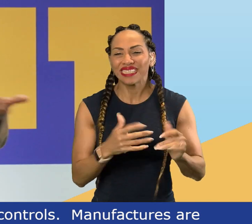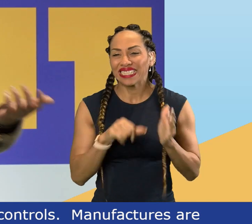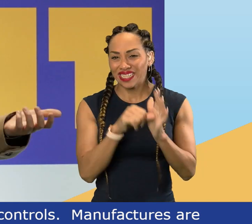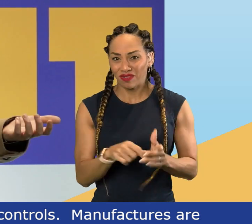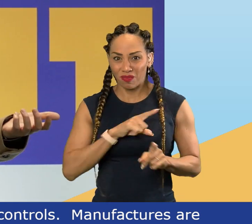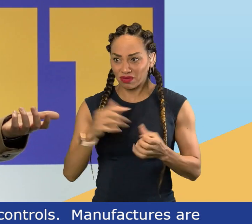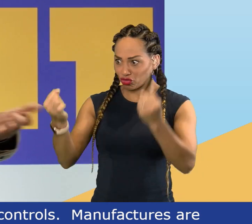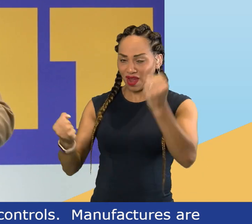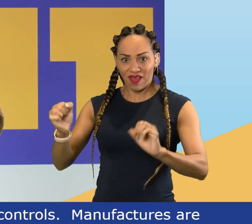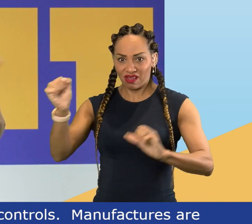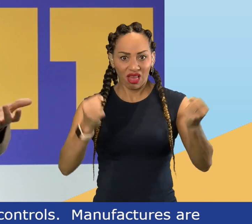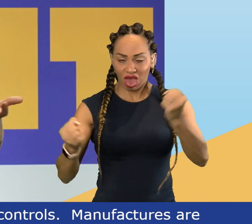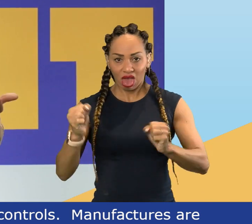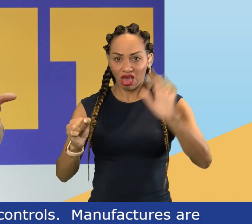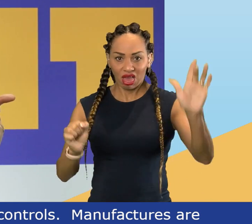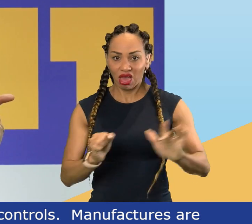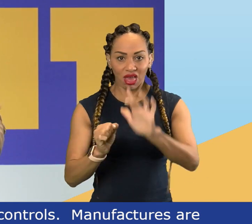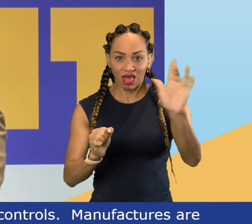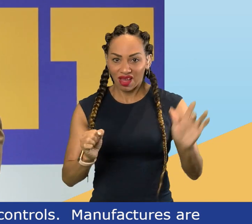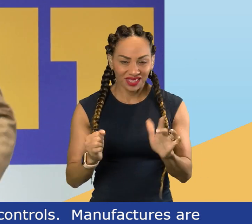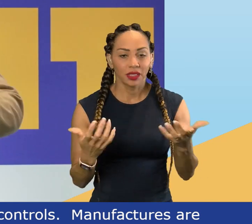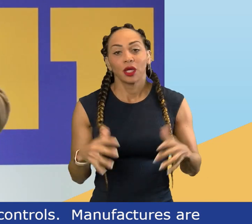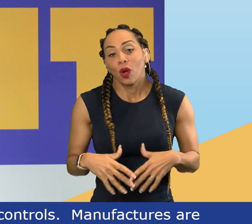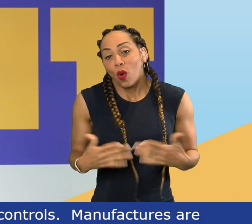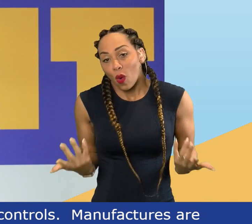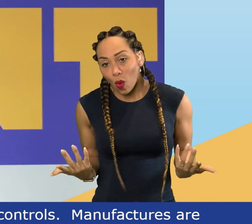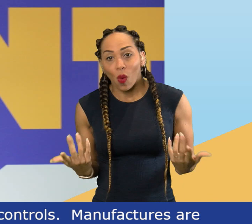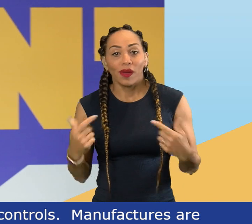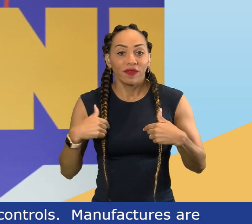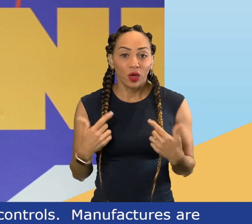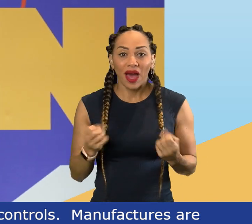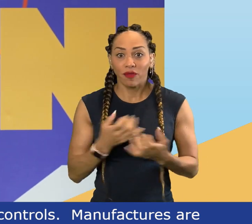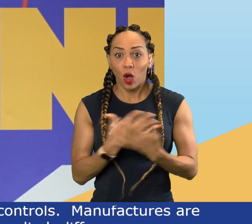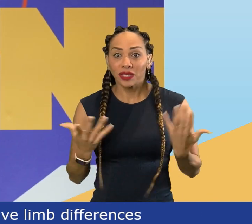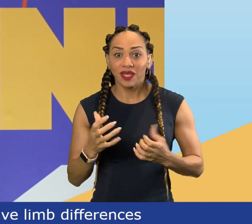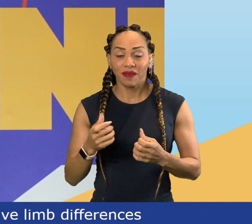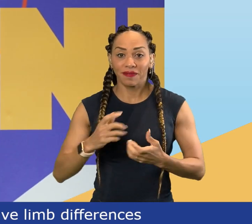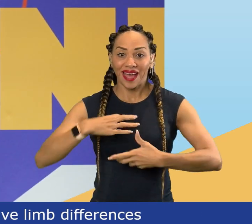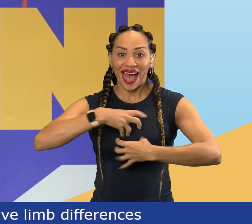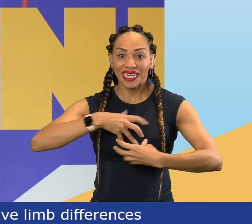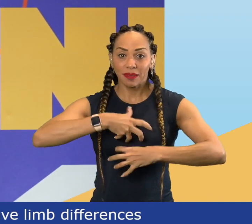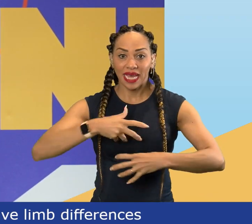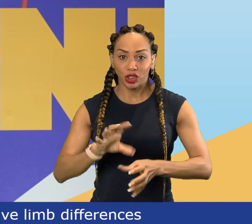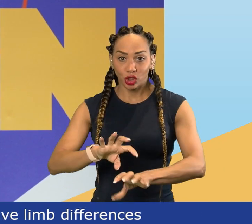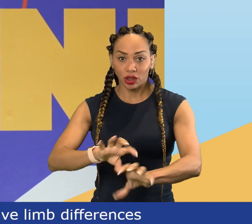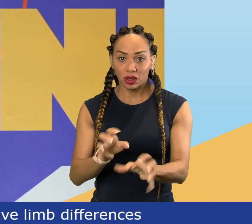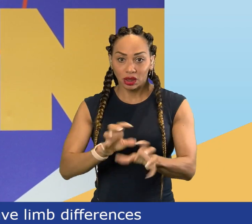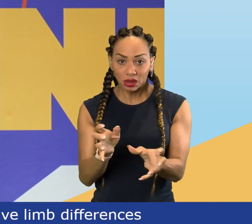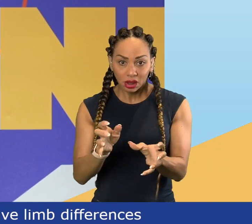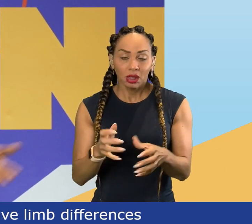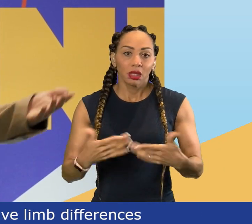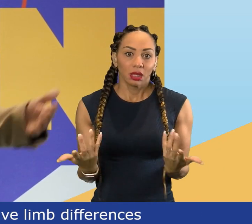those controls is just impossible unless you have particular adaptations. But if you think that, you know, being able to operate those controls would be as simple as